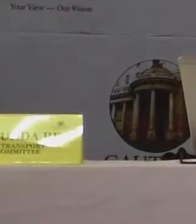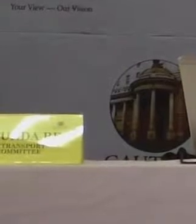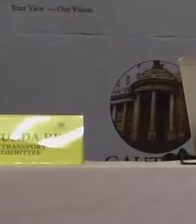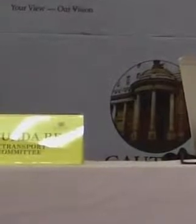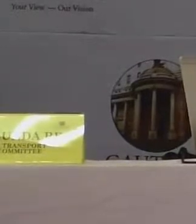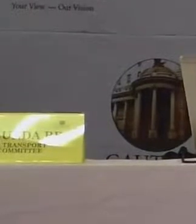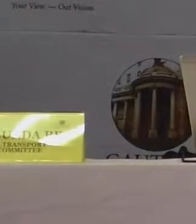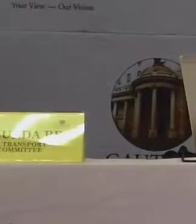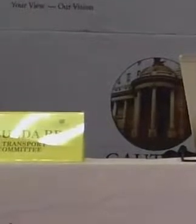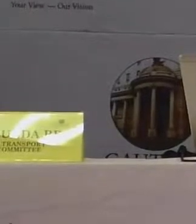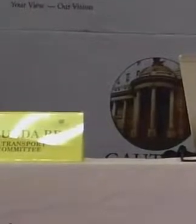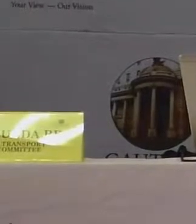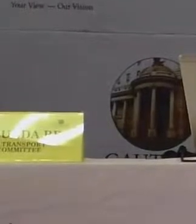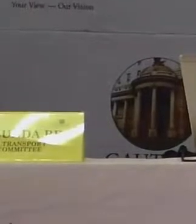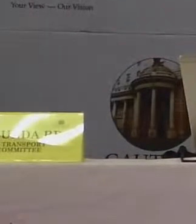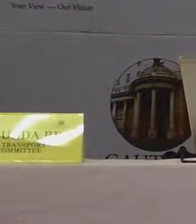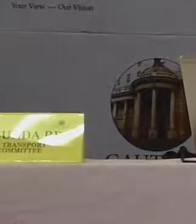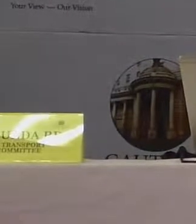K69.